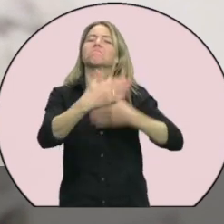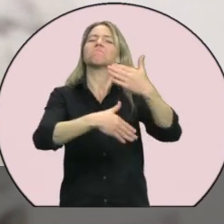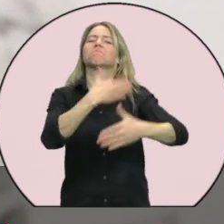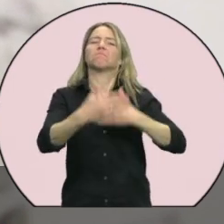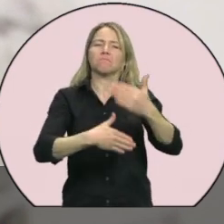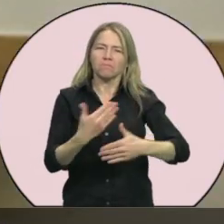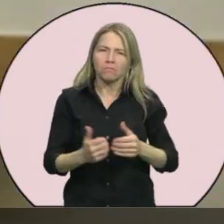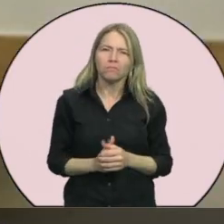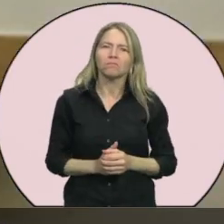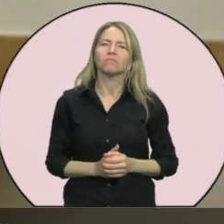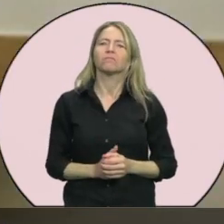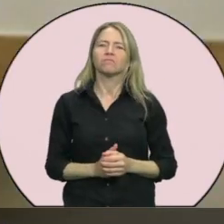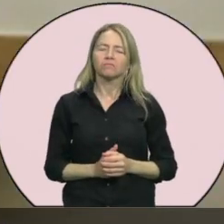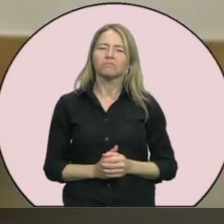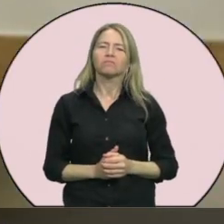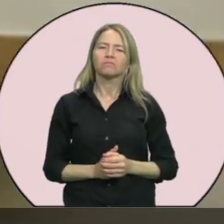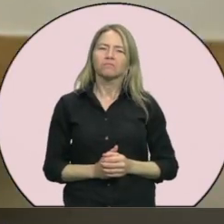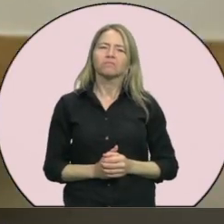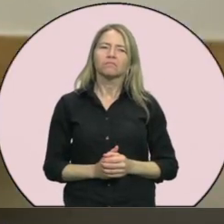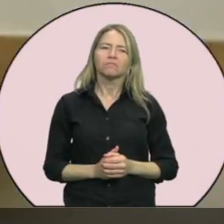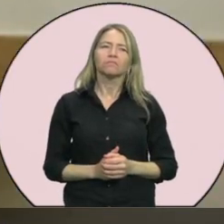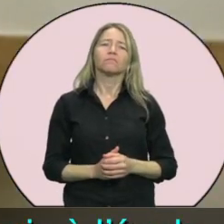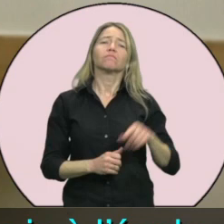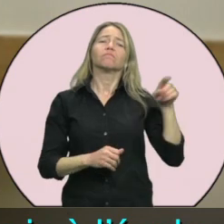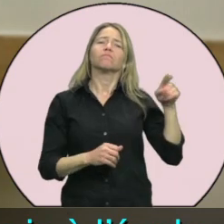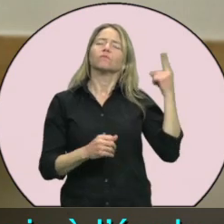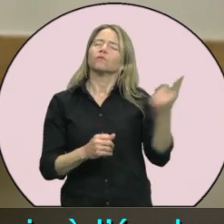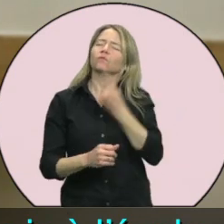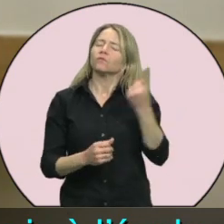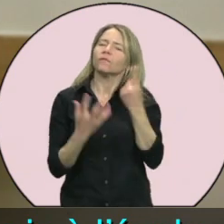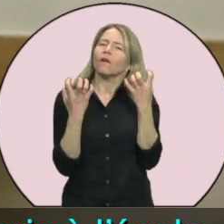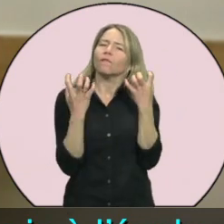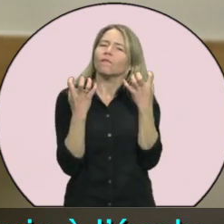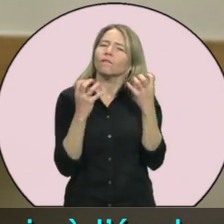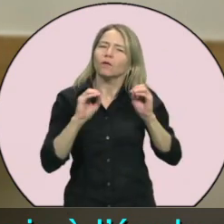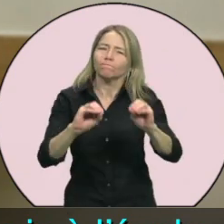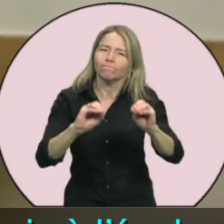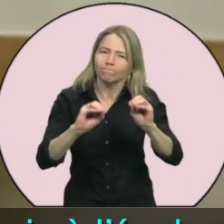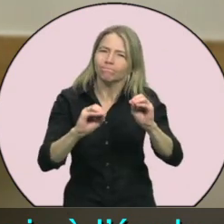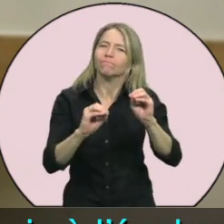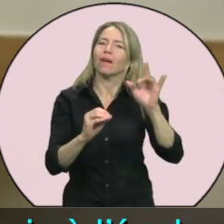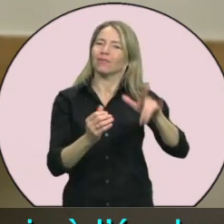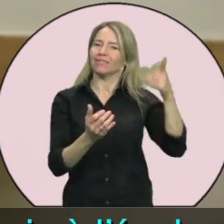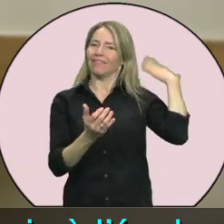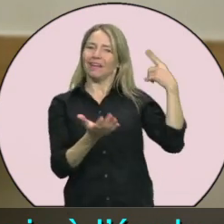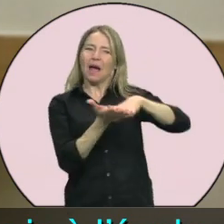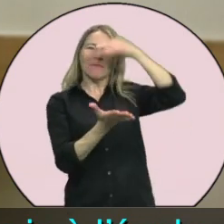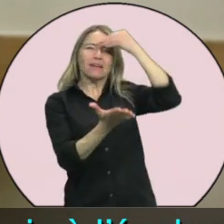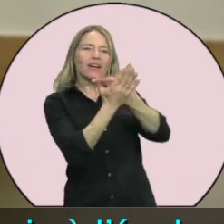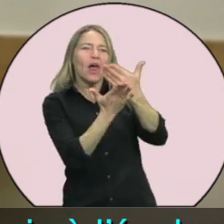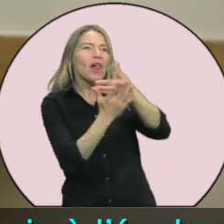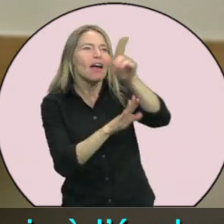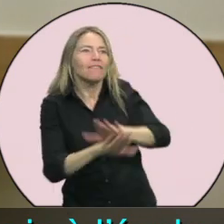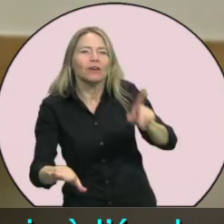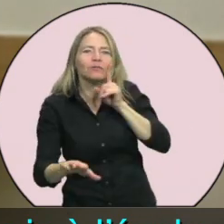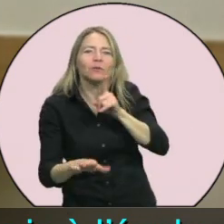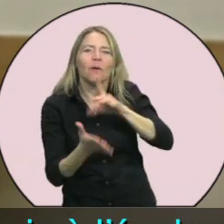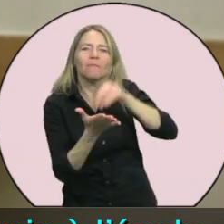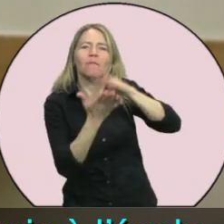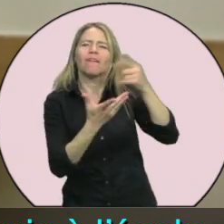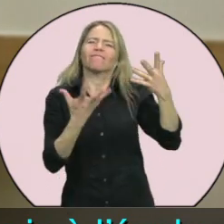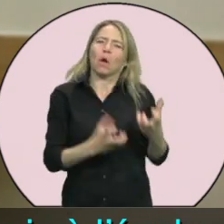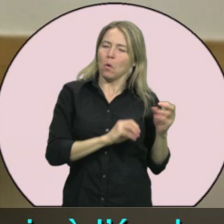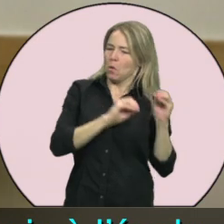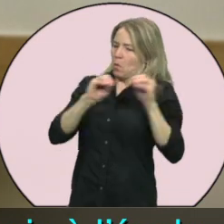from learning sign language, American Sign Language. She always wants to teach what she learned in school for the